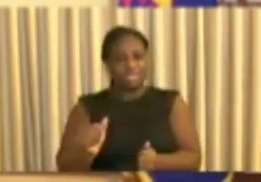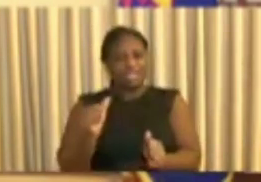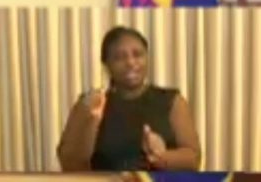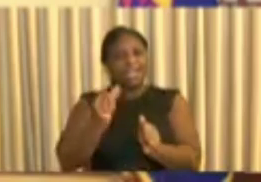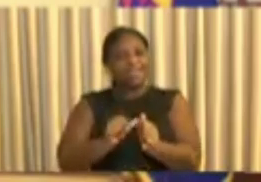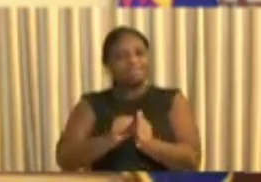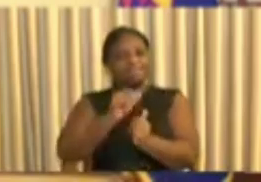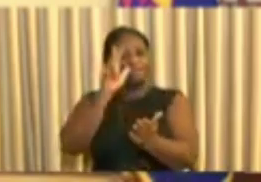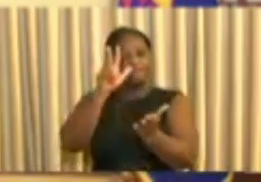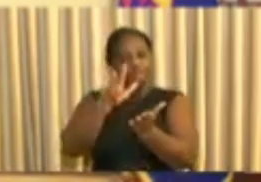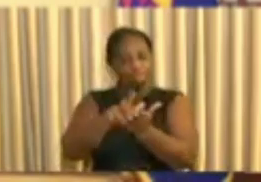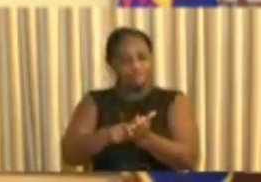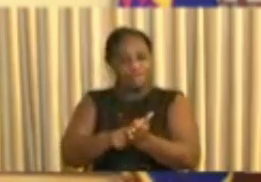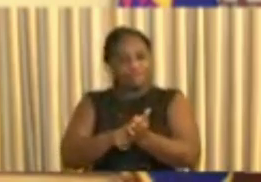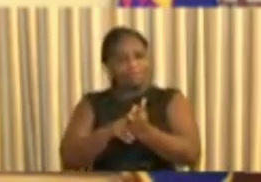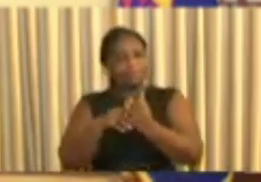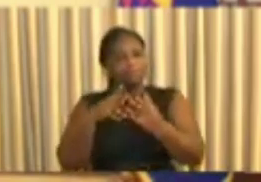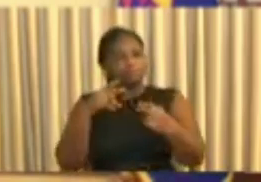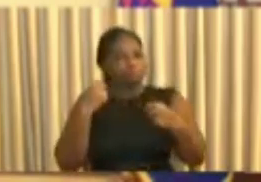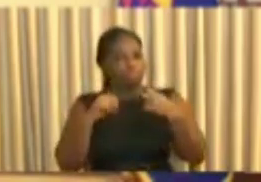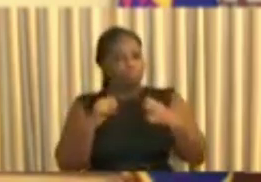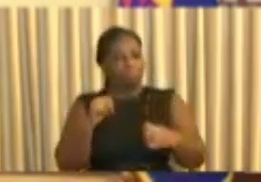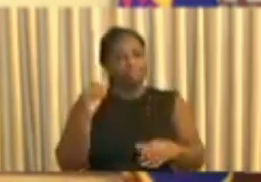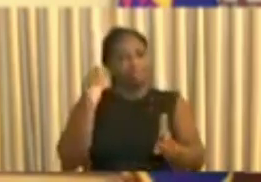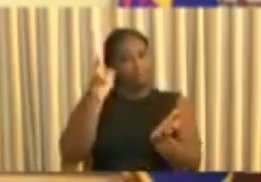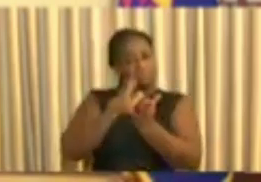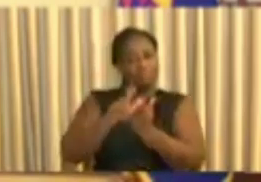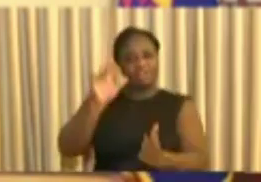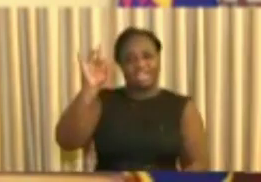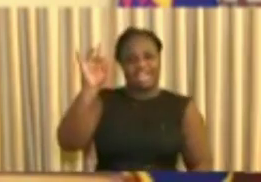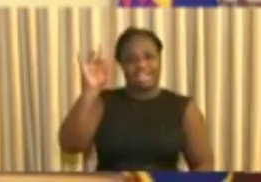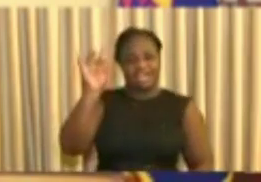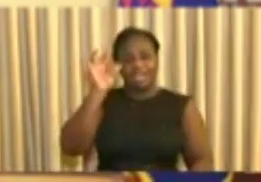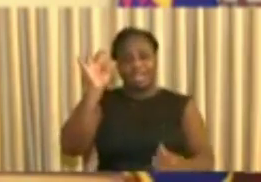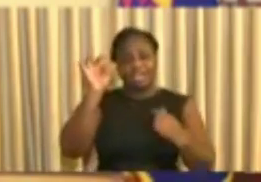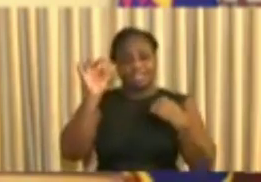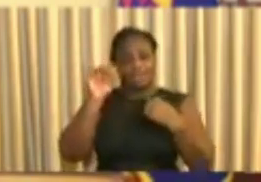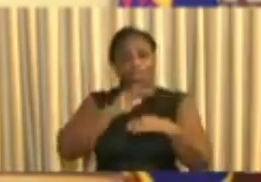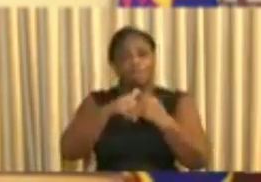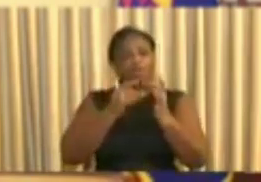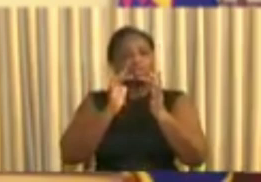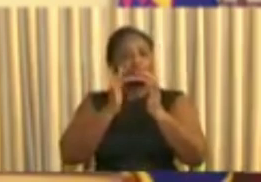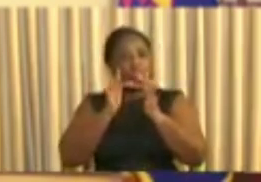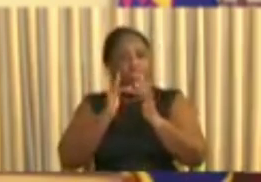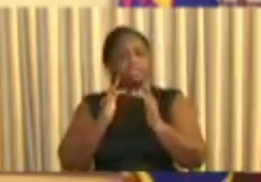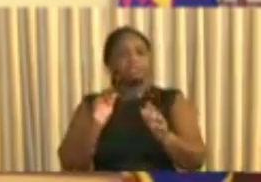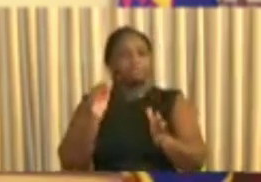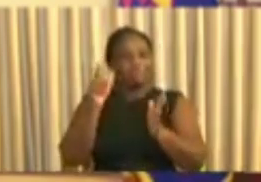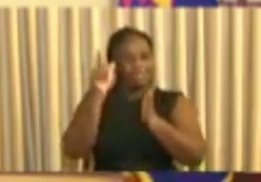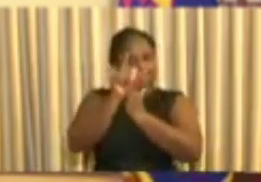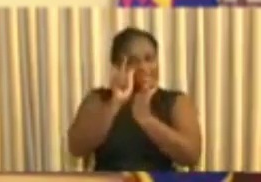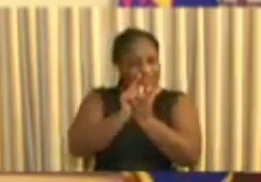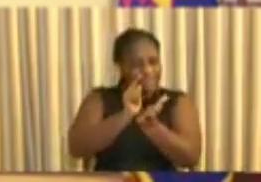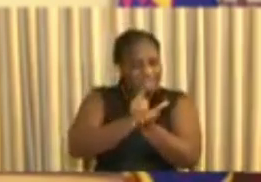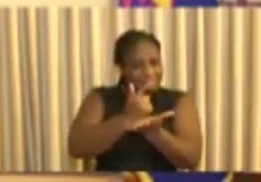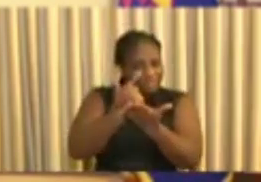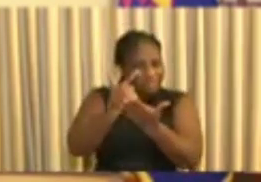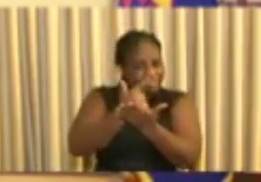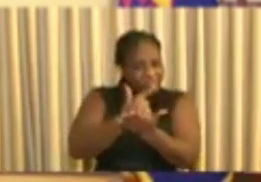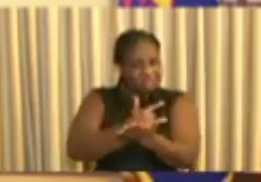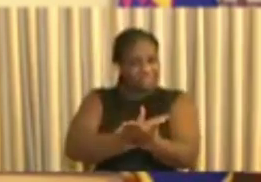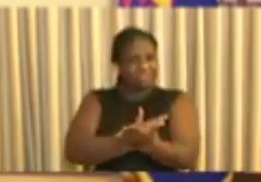every confirmed case of COVID-19, all the contacts have been listed, monitored, and